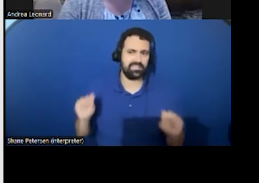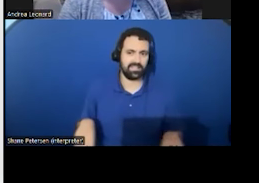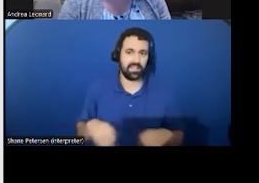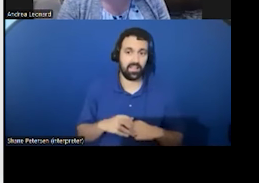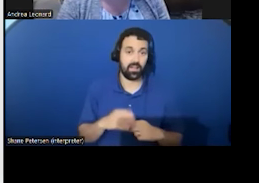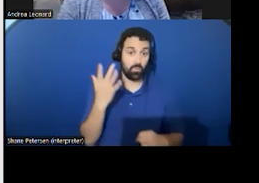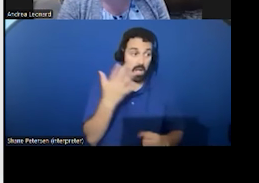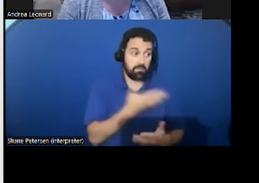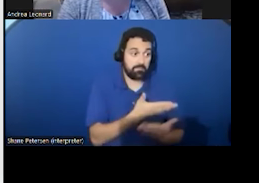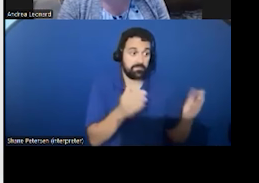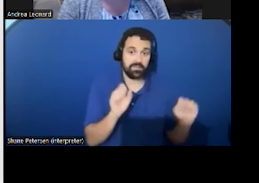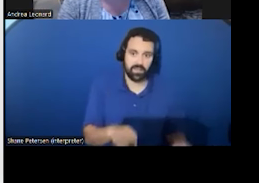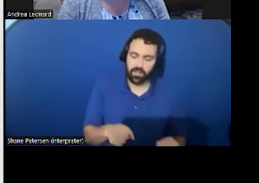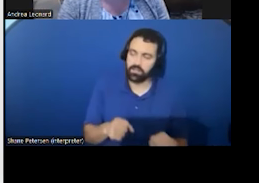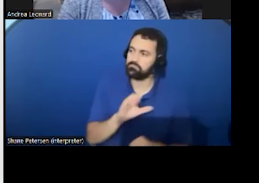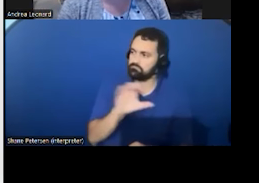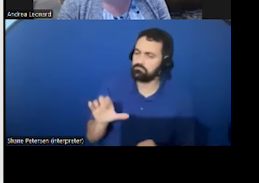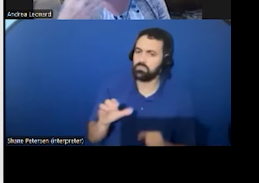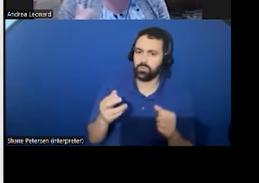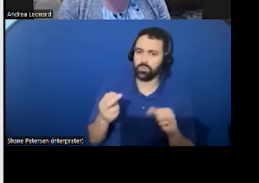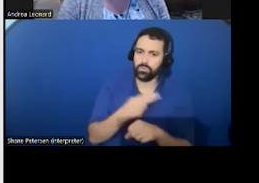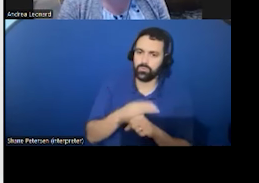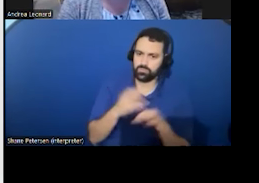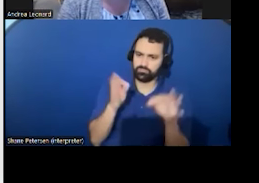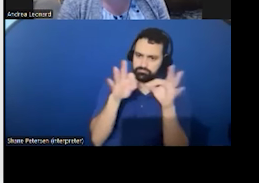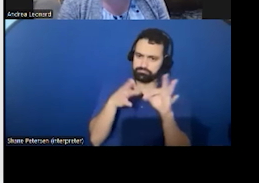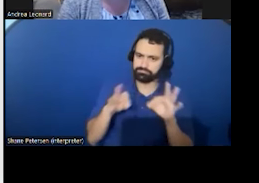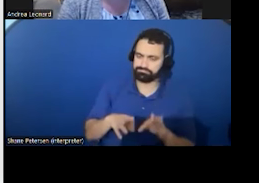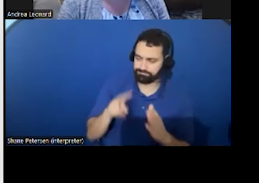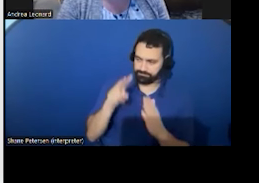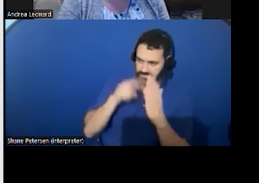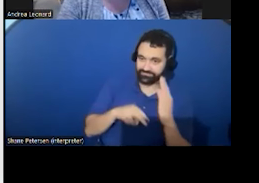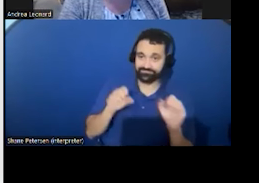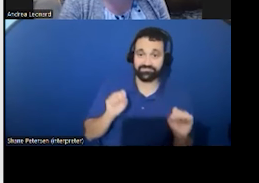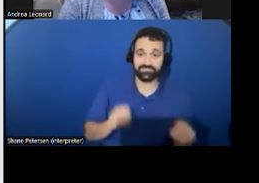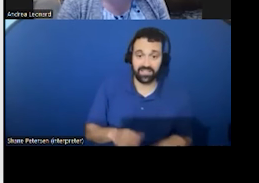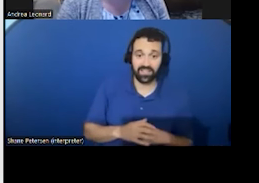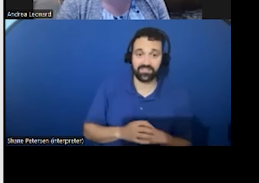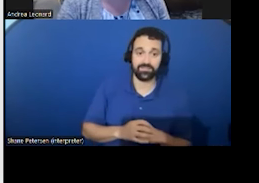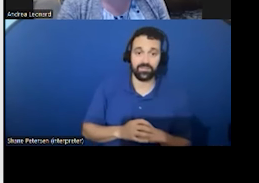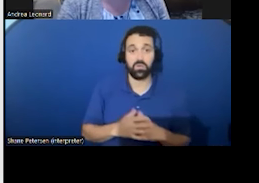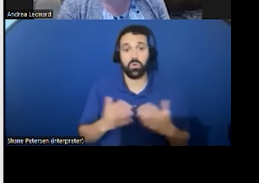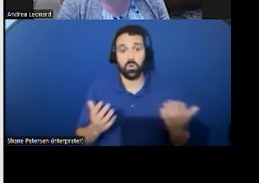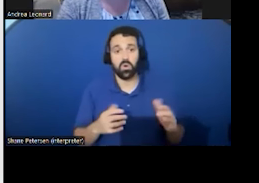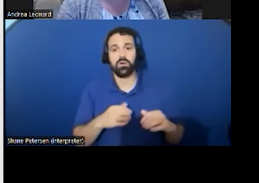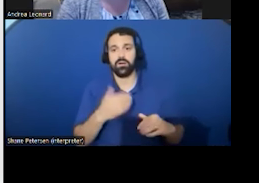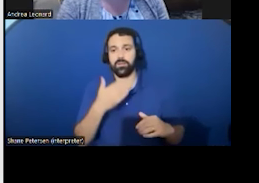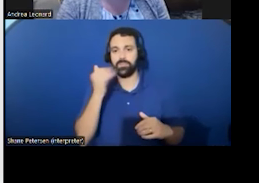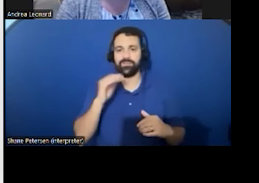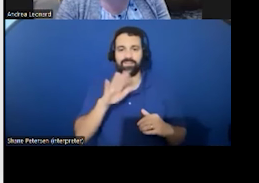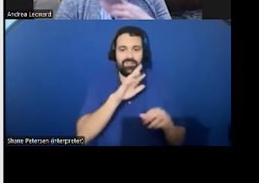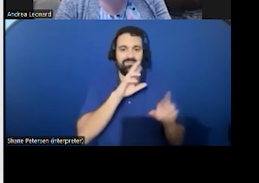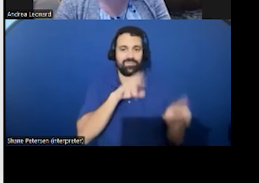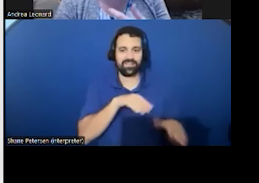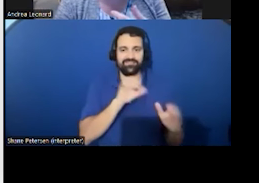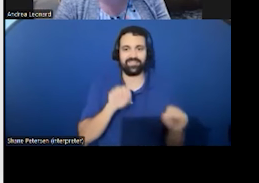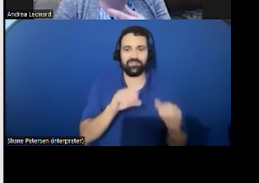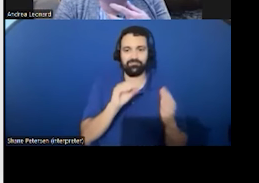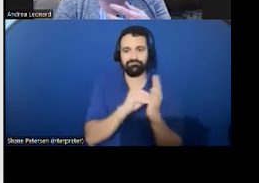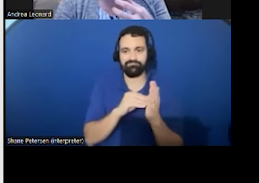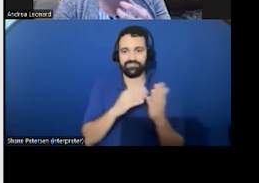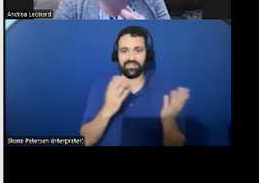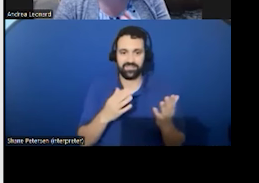and either embed or place the link to their responses here. It's just a matter of controlling, allowing